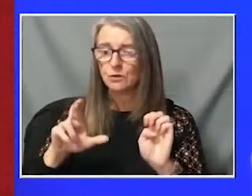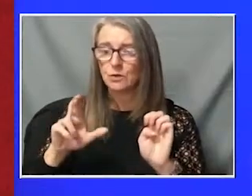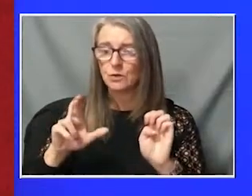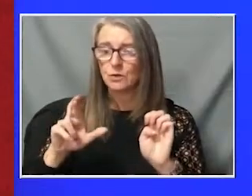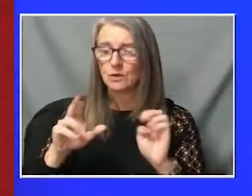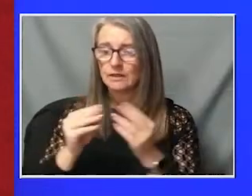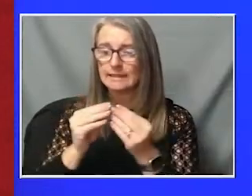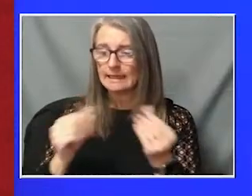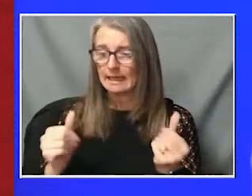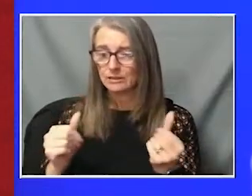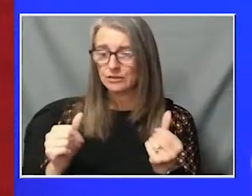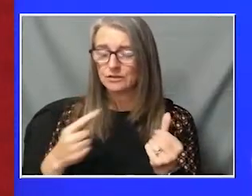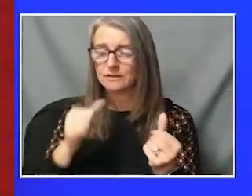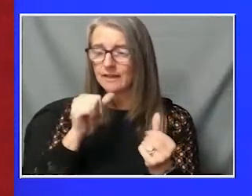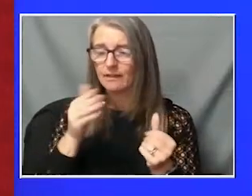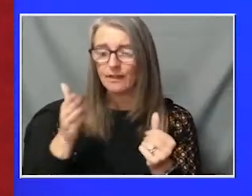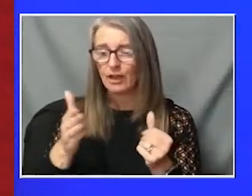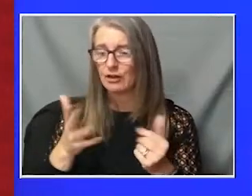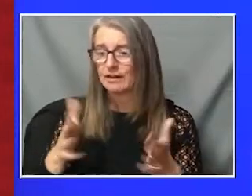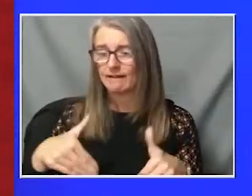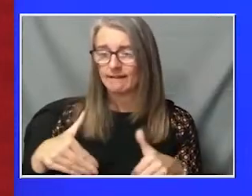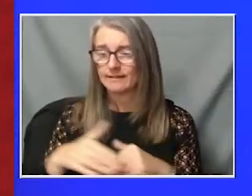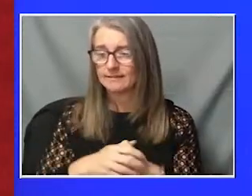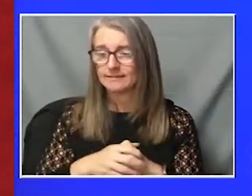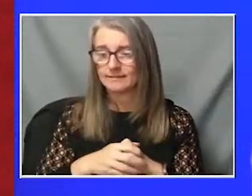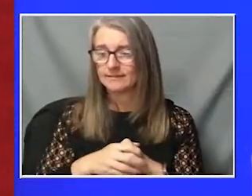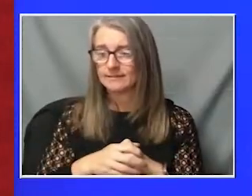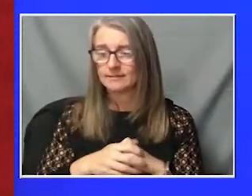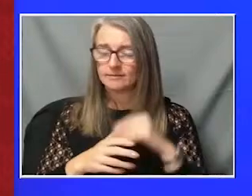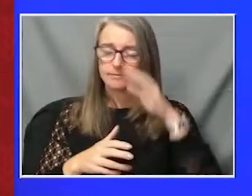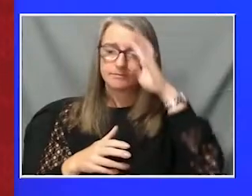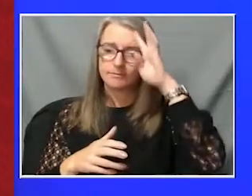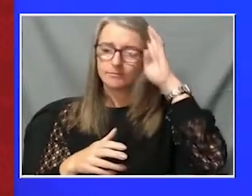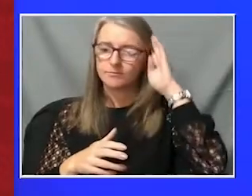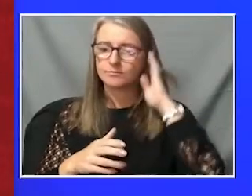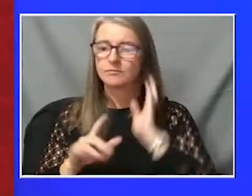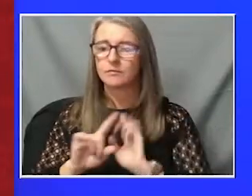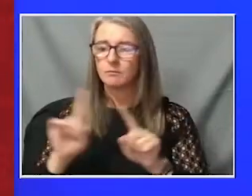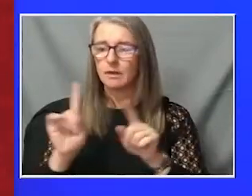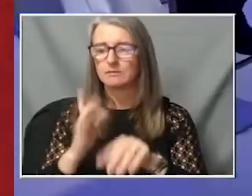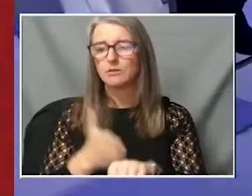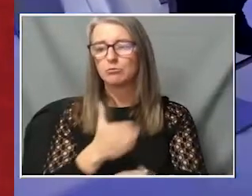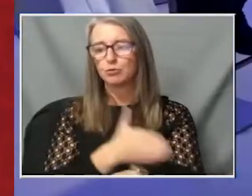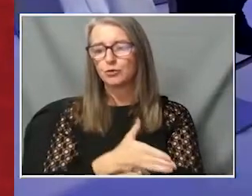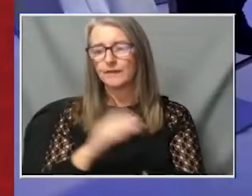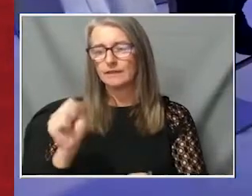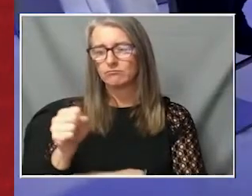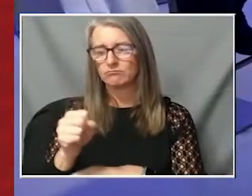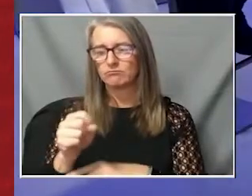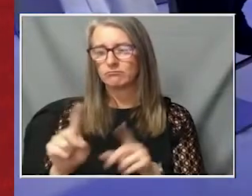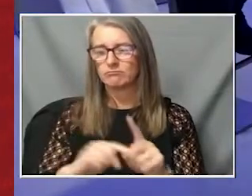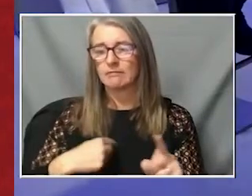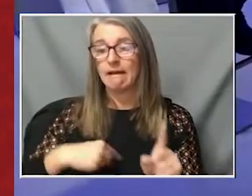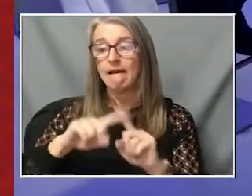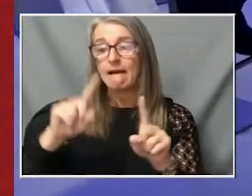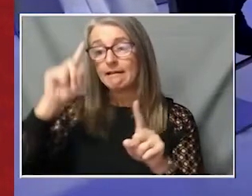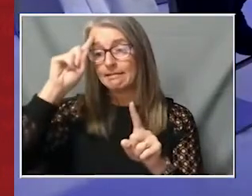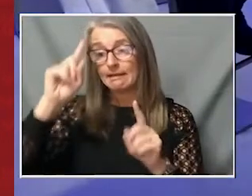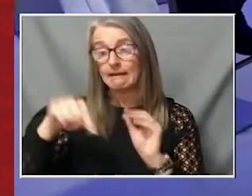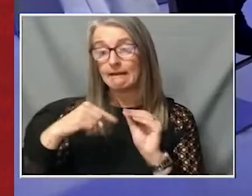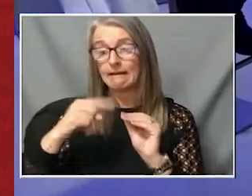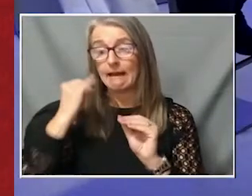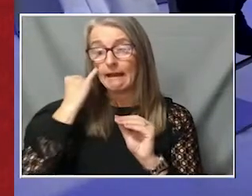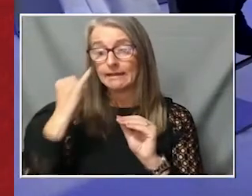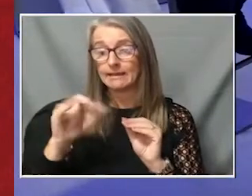mitigation. So we're not there yet. But I think it's improving. All right. But I think the idea now that lung